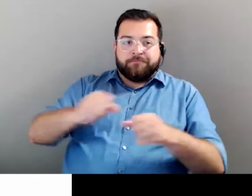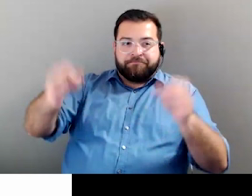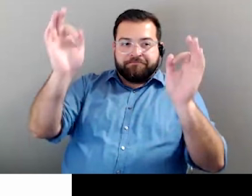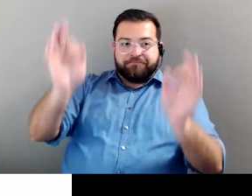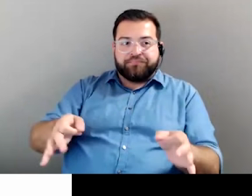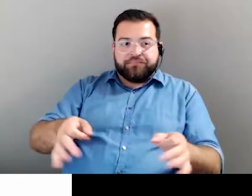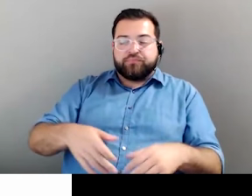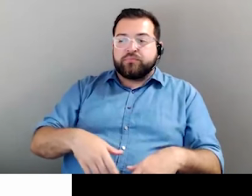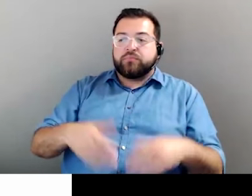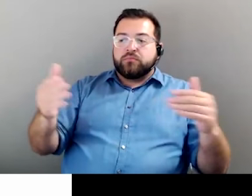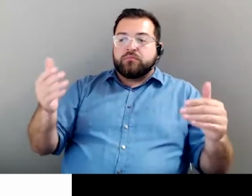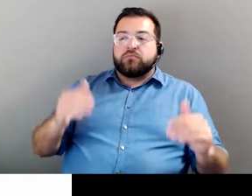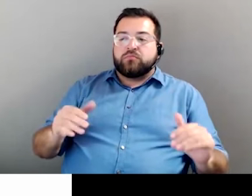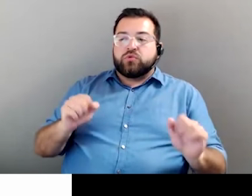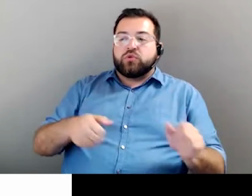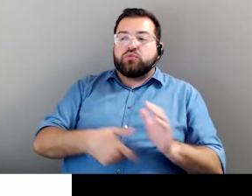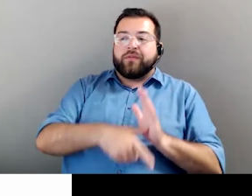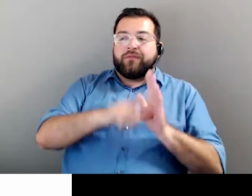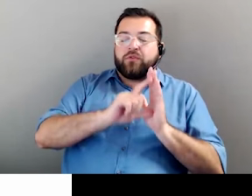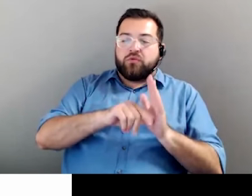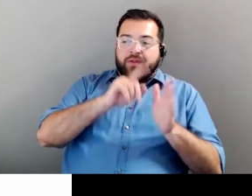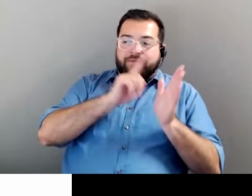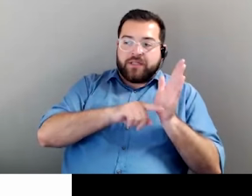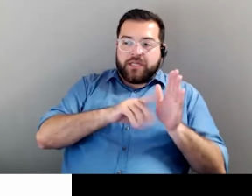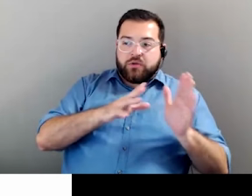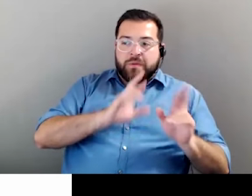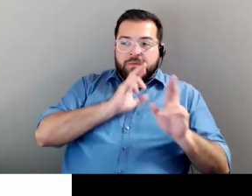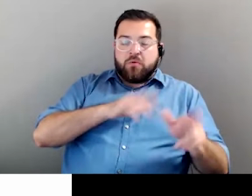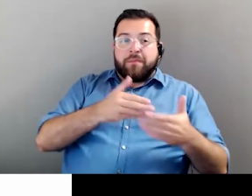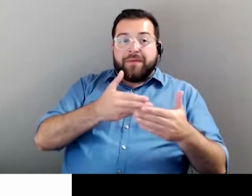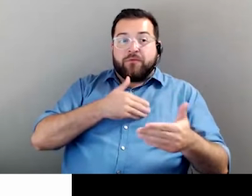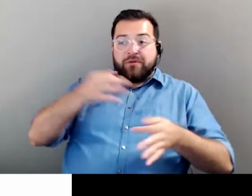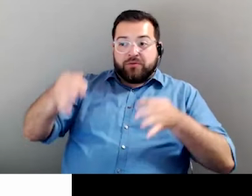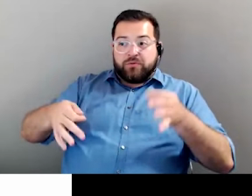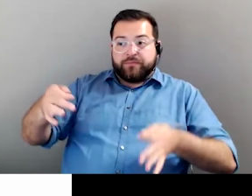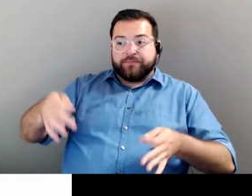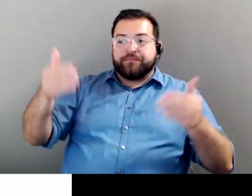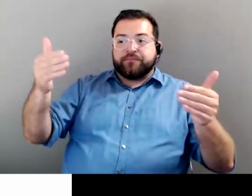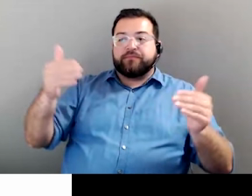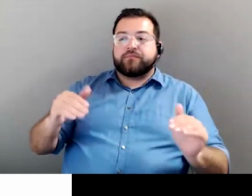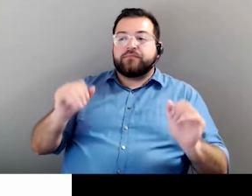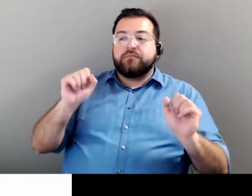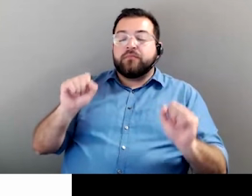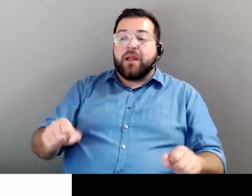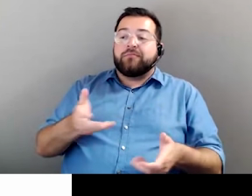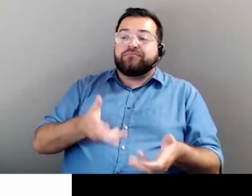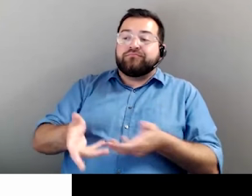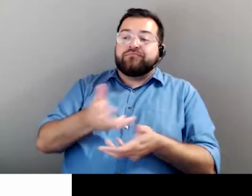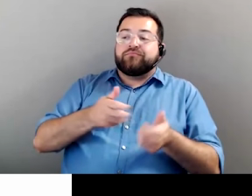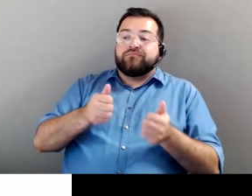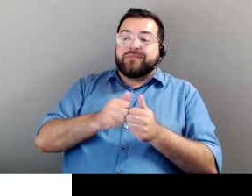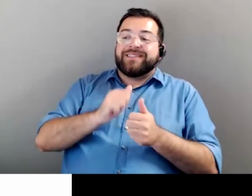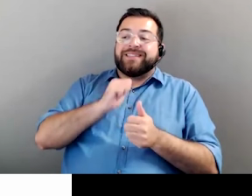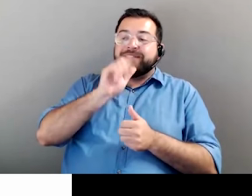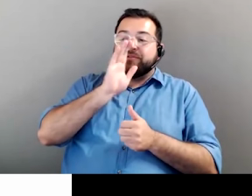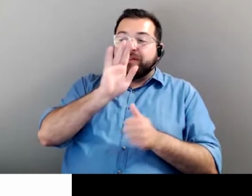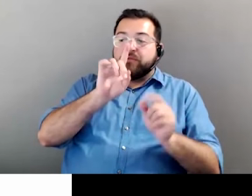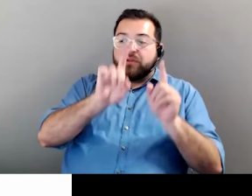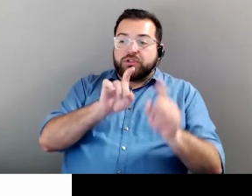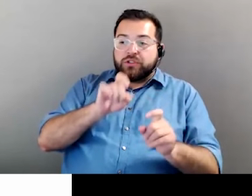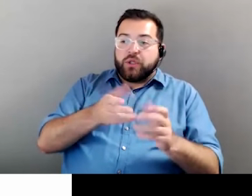review the final investigator's report prior to live hearing, to engage in indirect questioning of the parties and witnesses through an